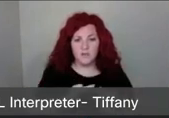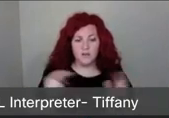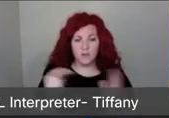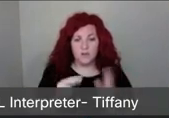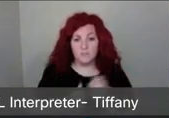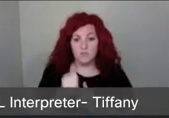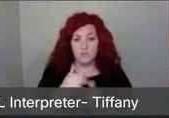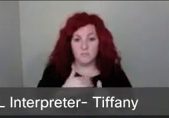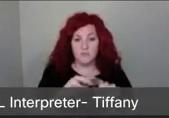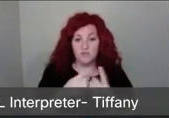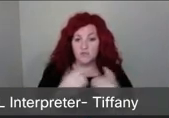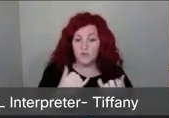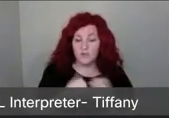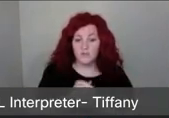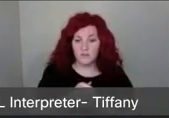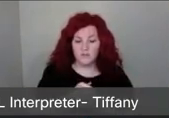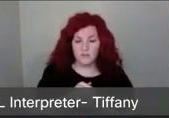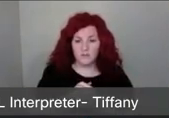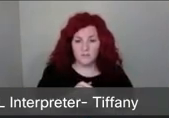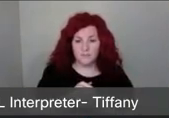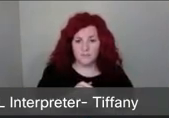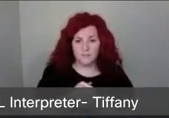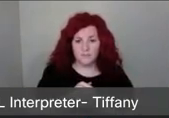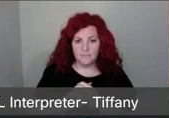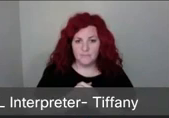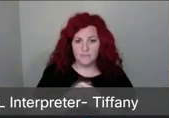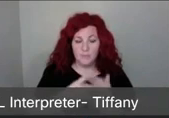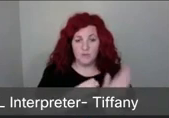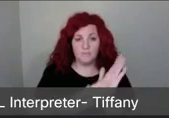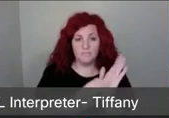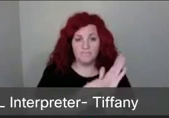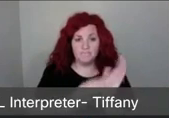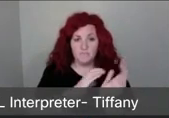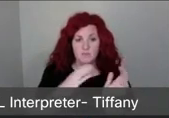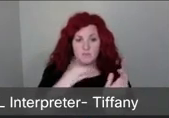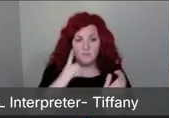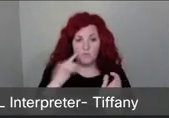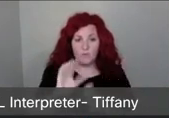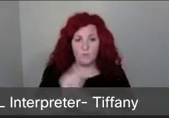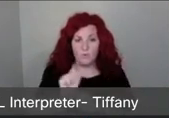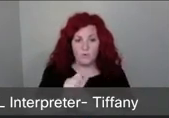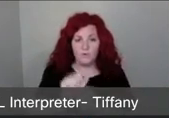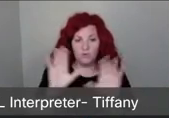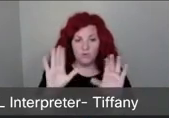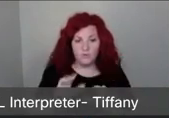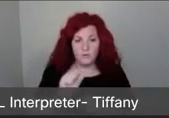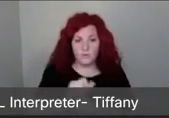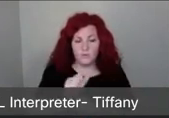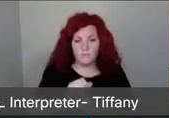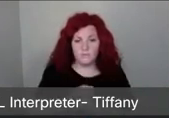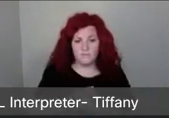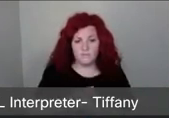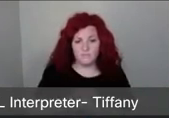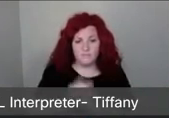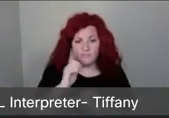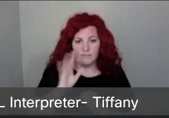majority of my district right now, I'd like to commend the commission for the work they've done because I think they did a great job. And I think